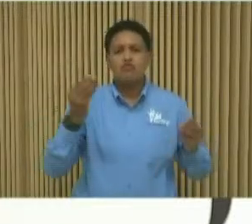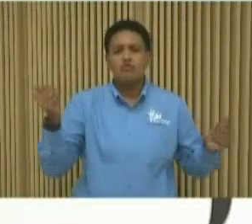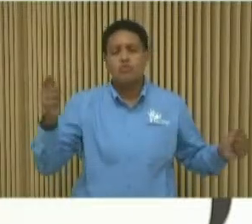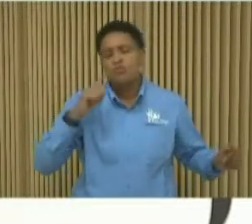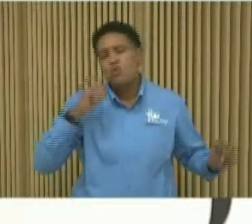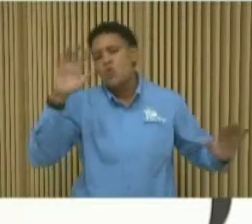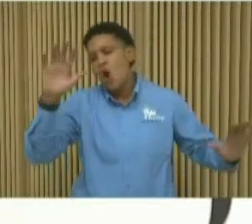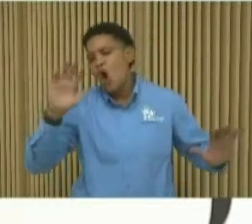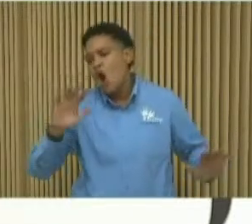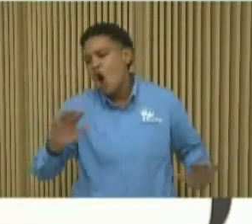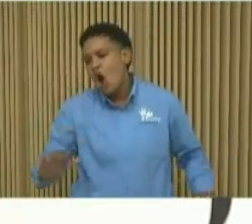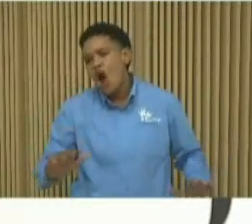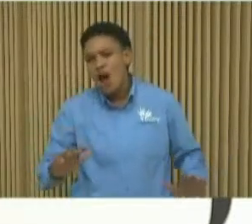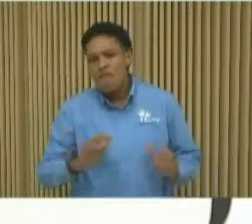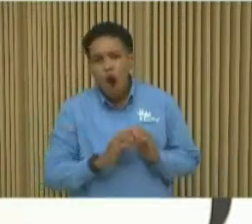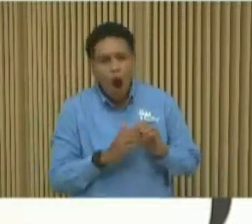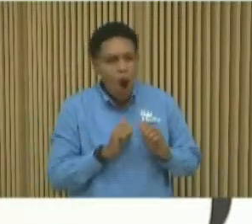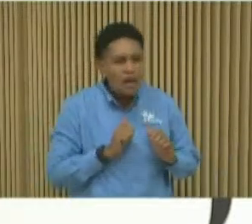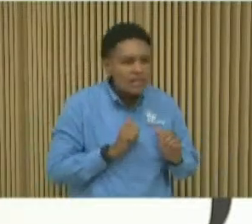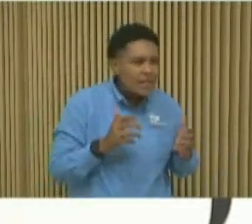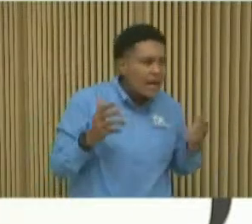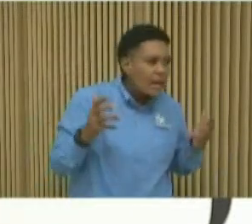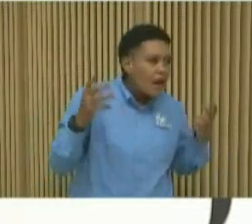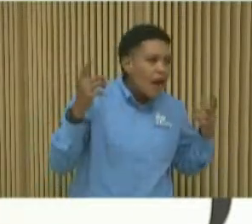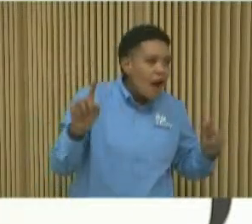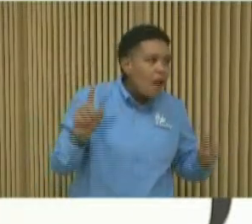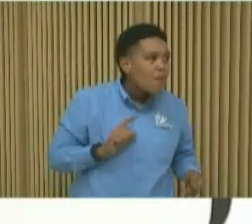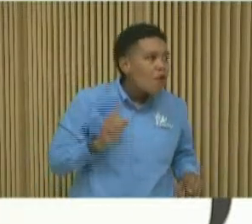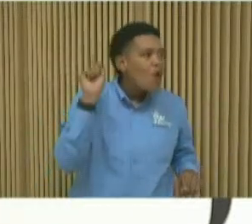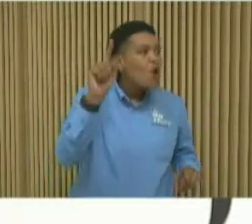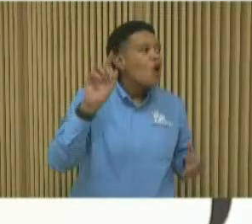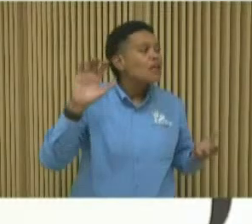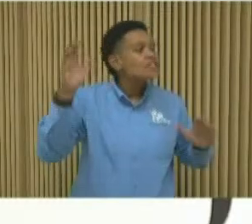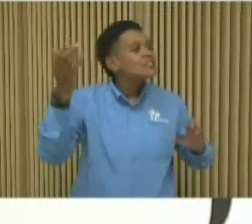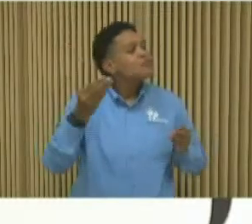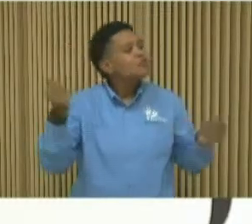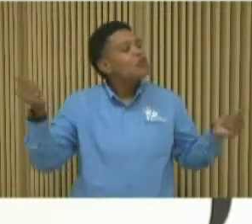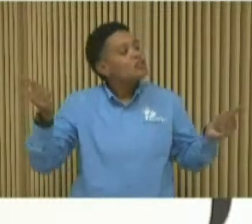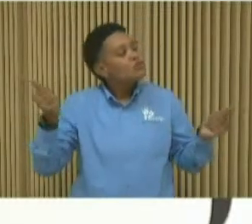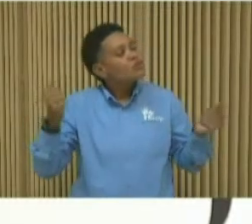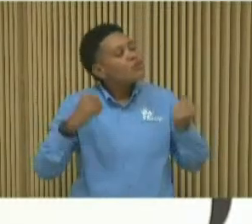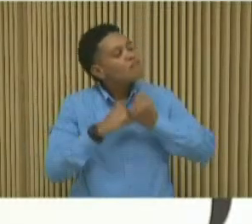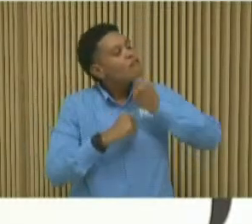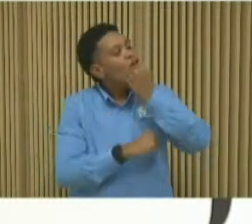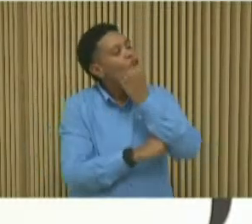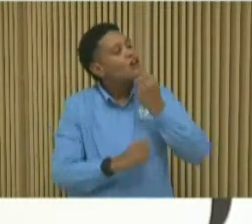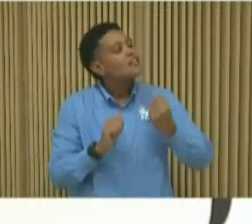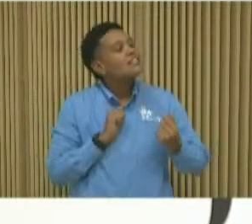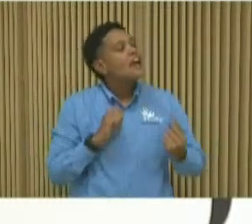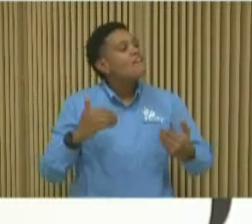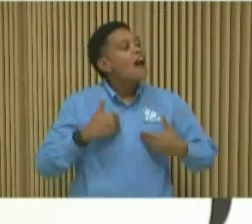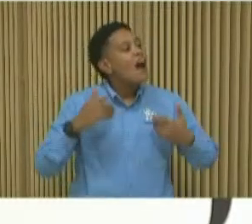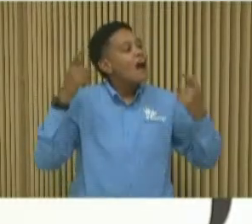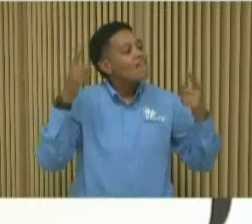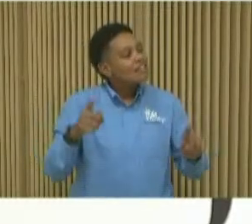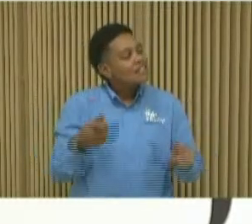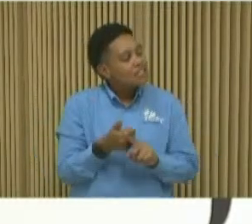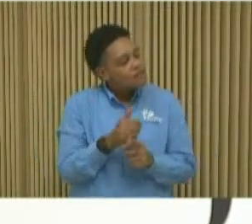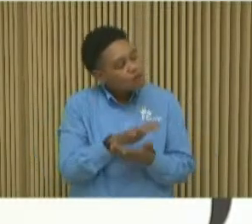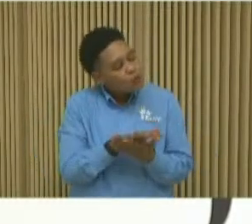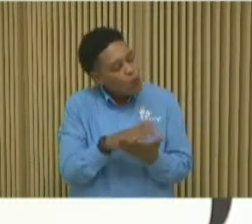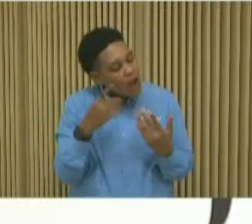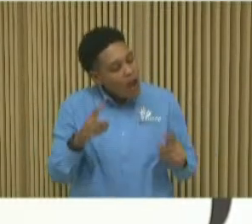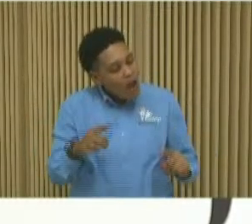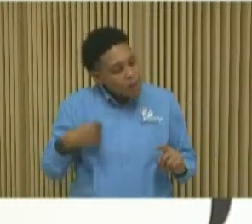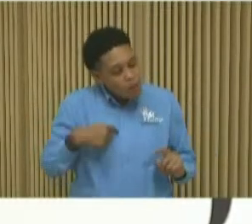one. How I ended up at the Dispute Resolution Foundation is that I had an incident at school, and we